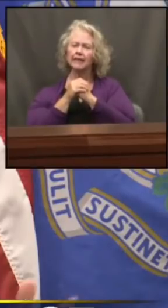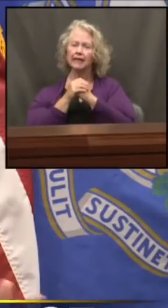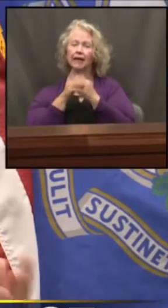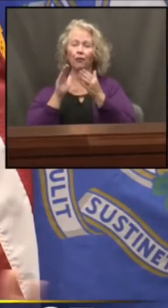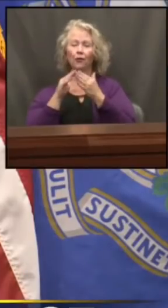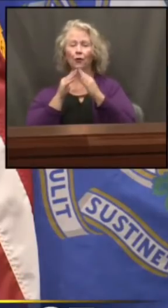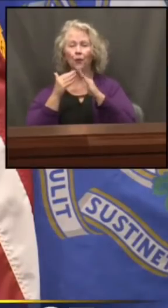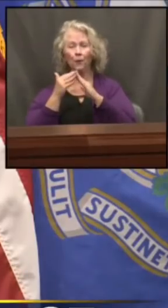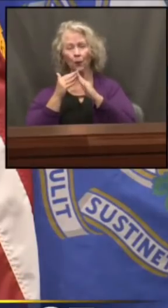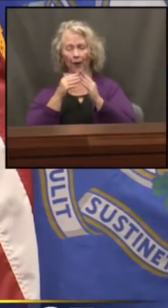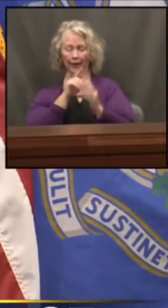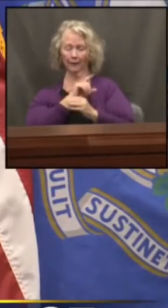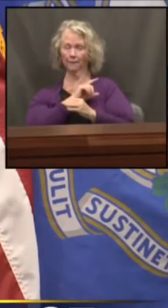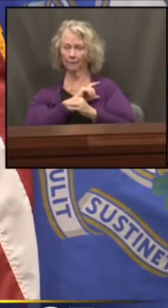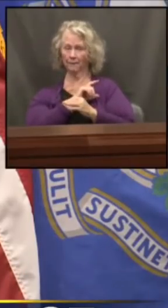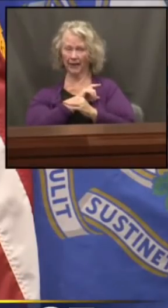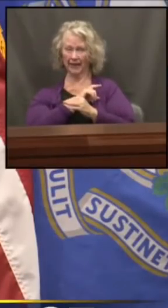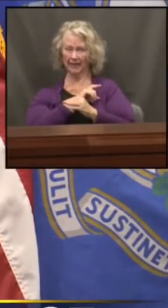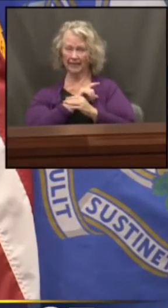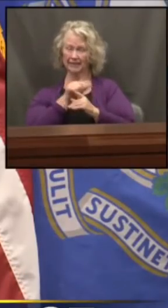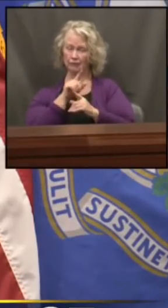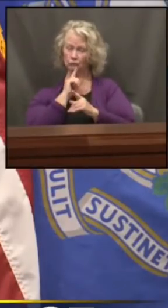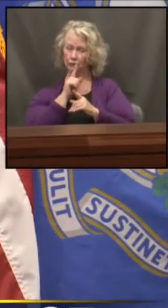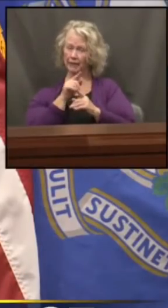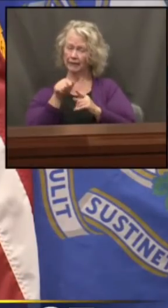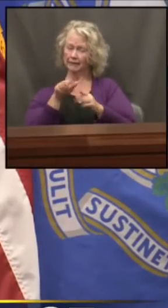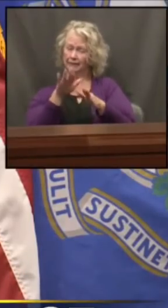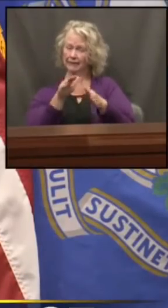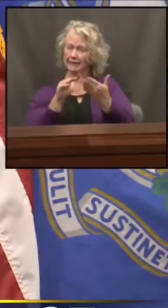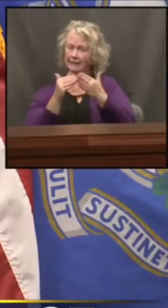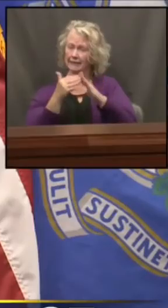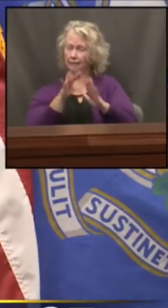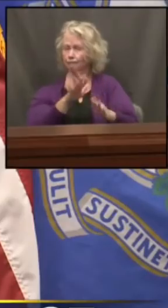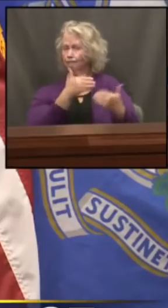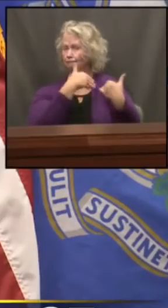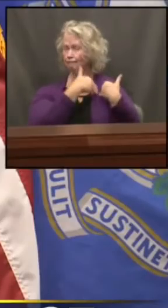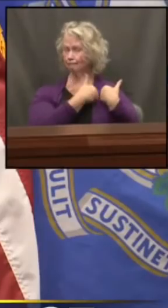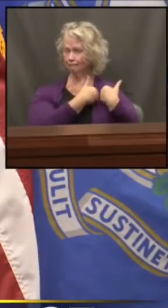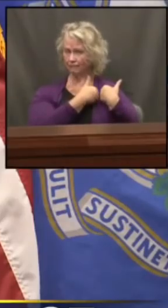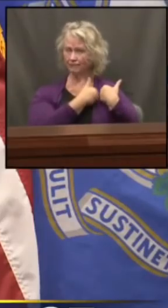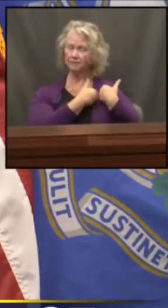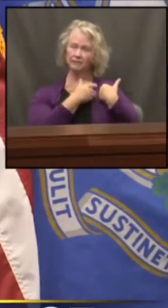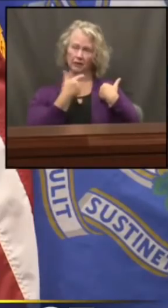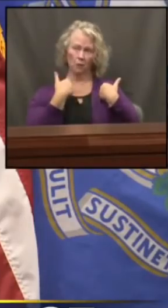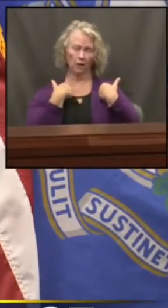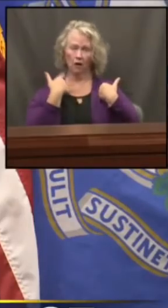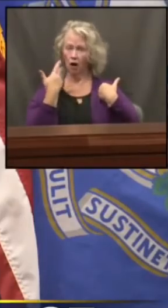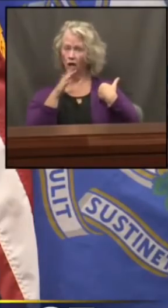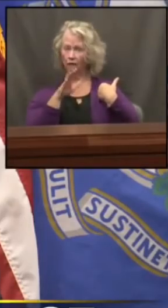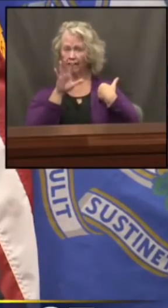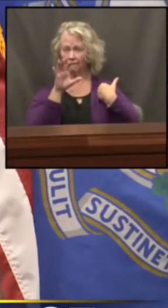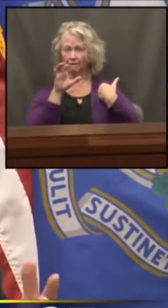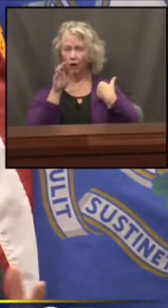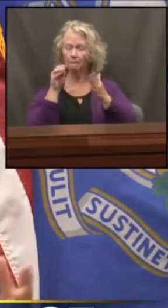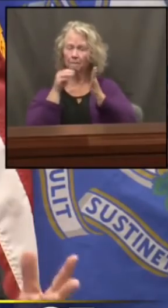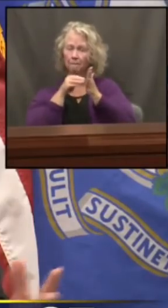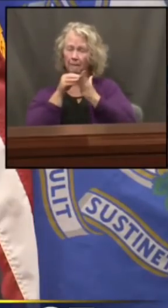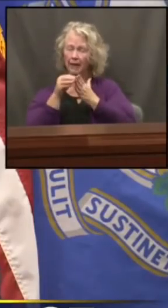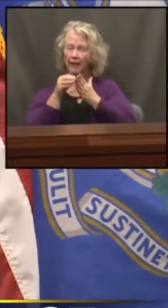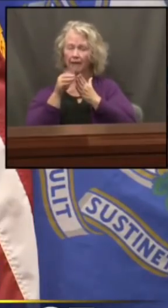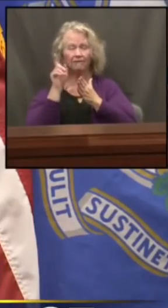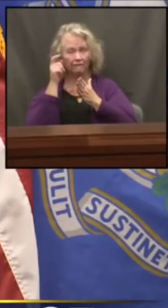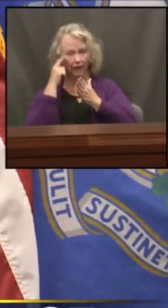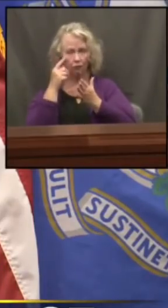community policing is primarily a municipal function. So, we've given about $500 million, federal